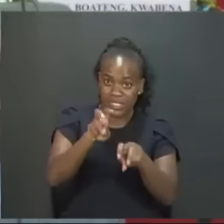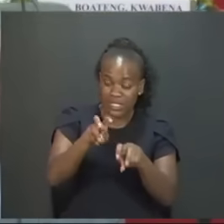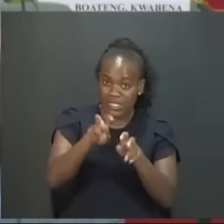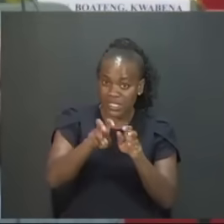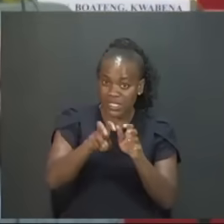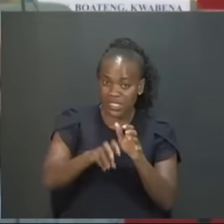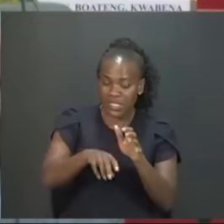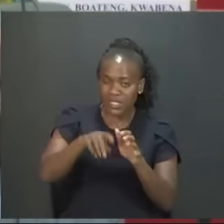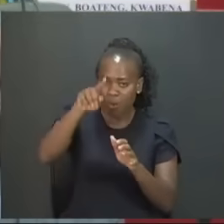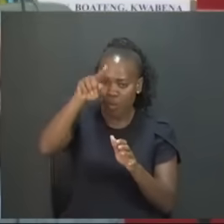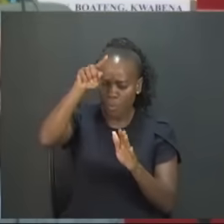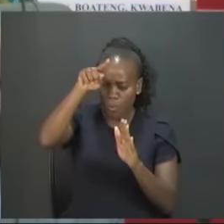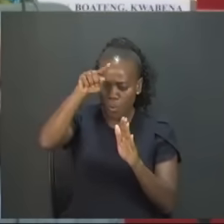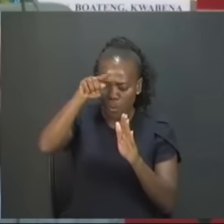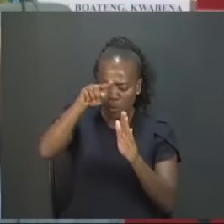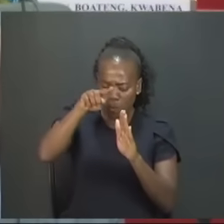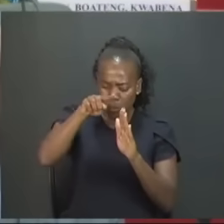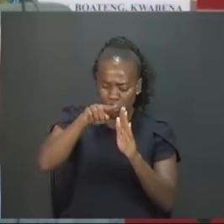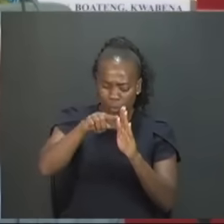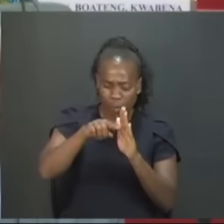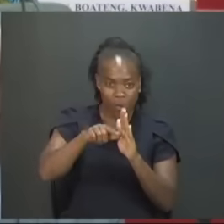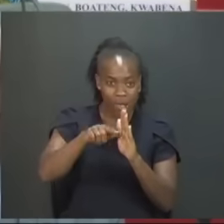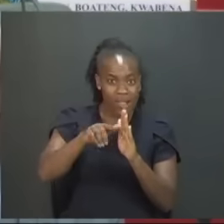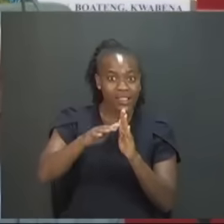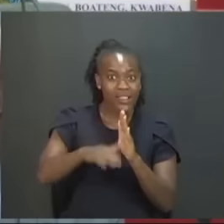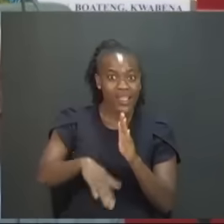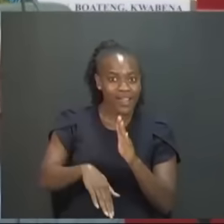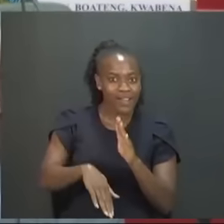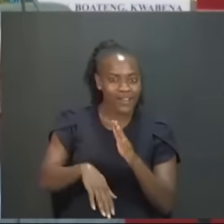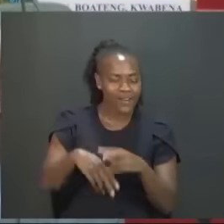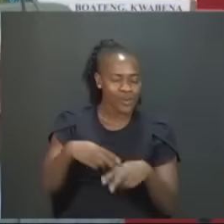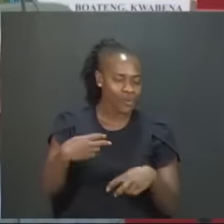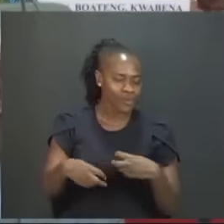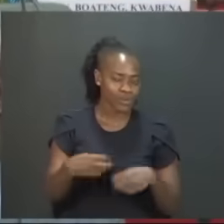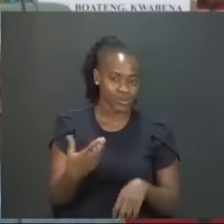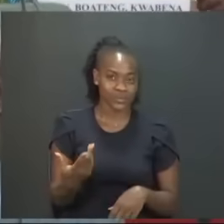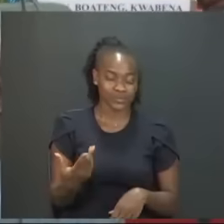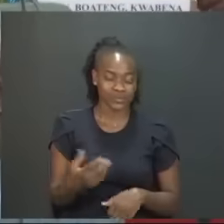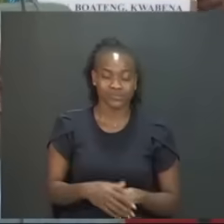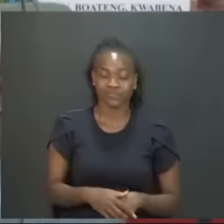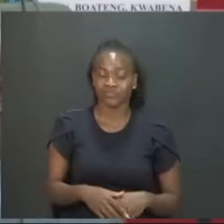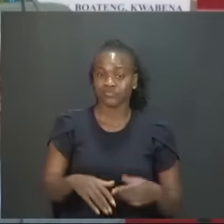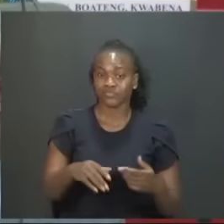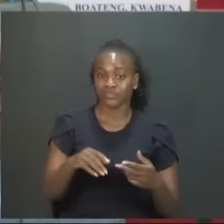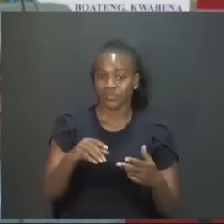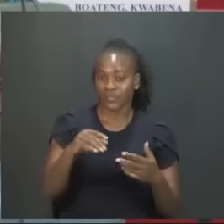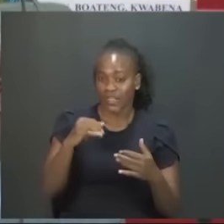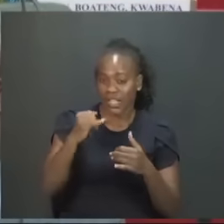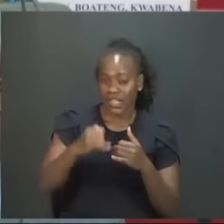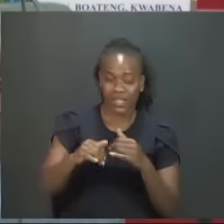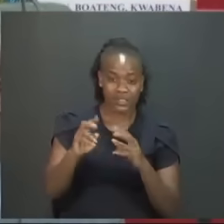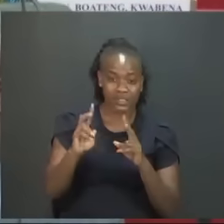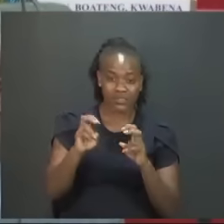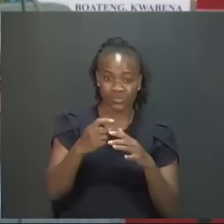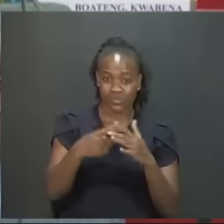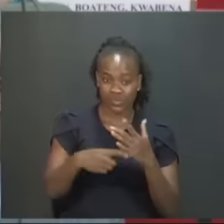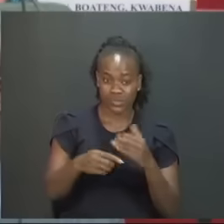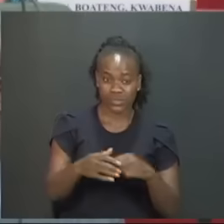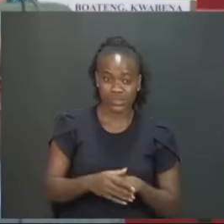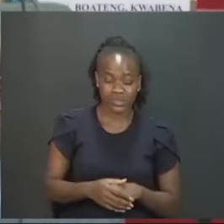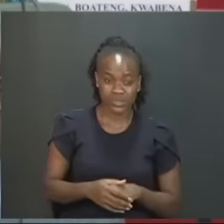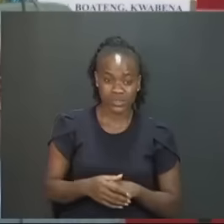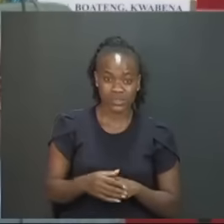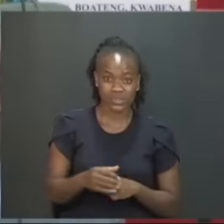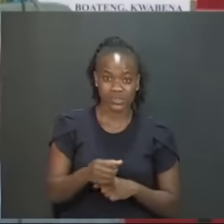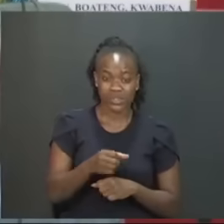level. I mean, it is so troubling. My last issue has to do with the microphones